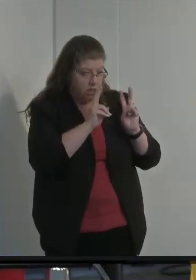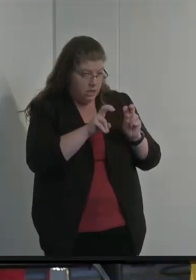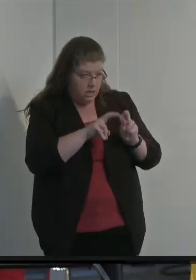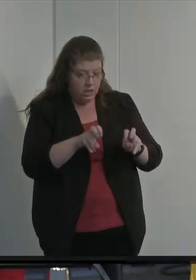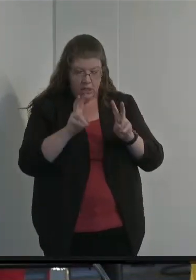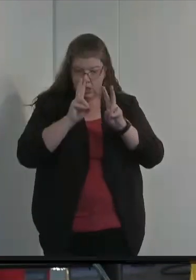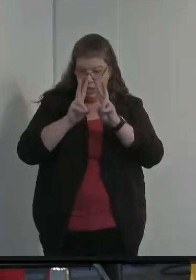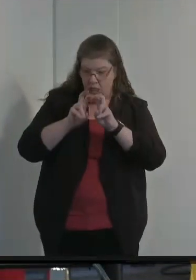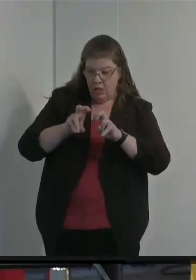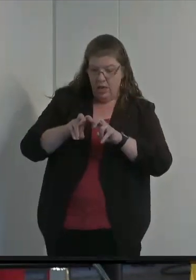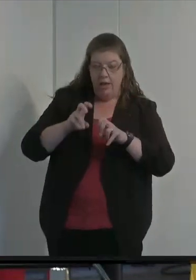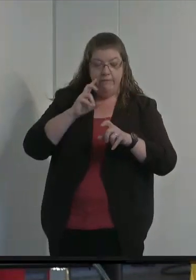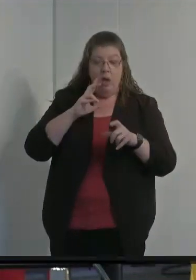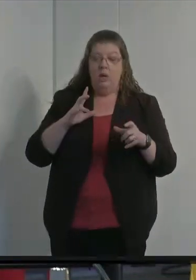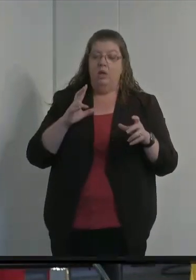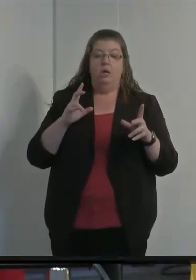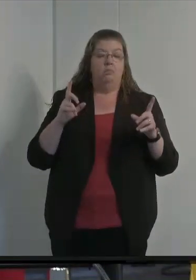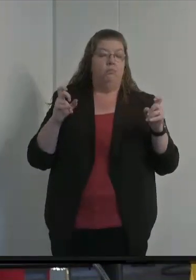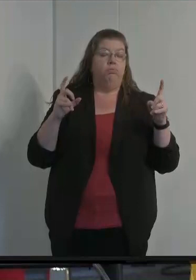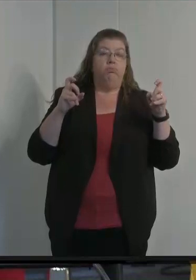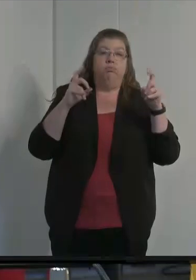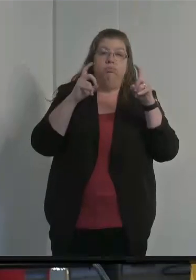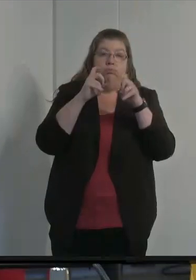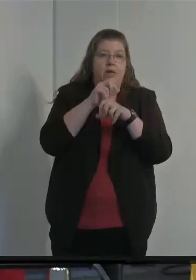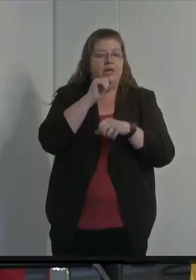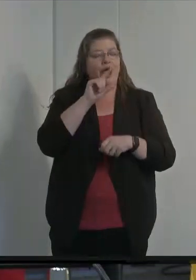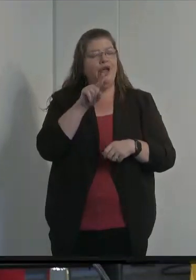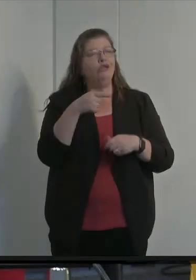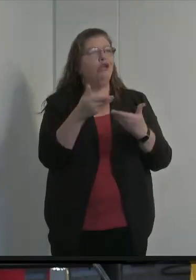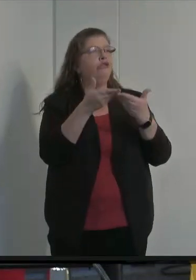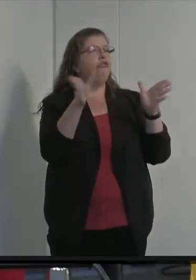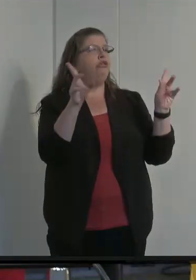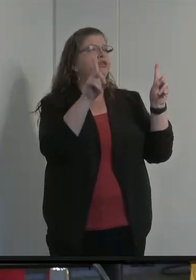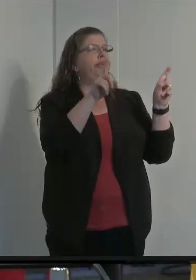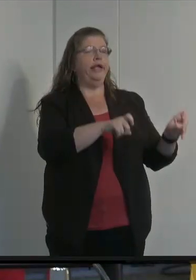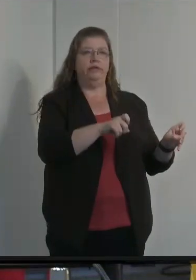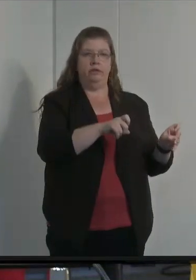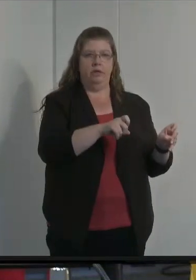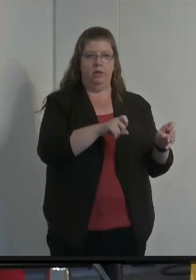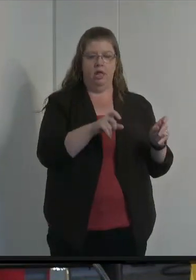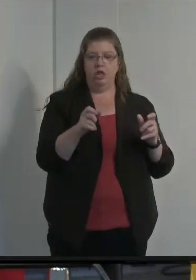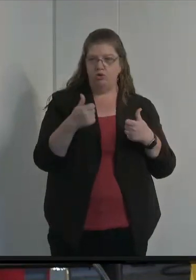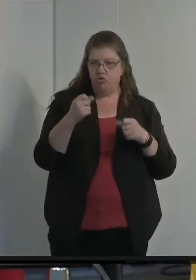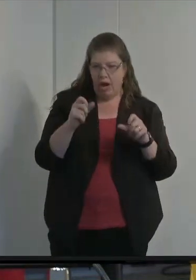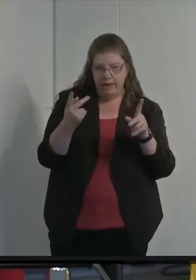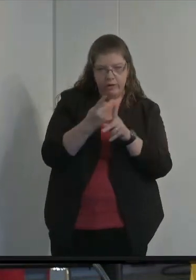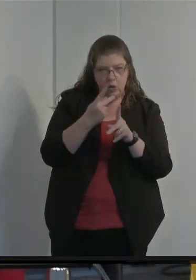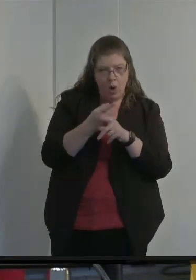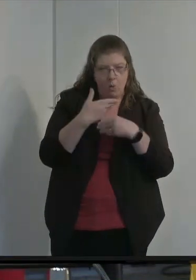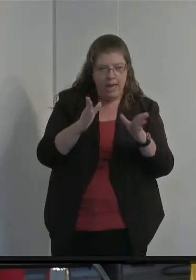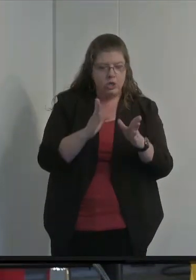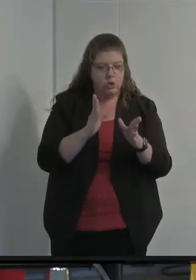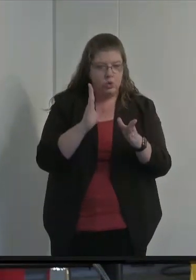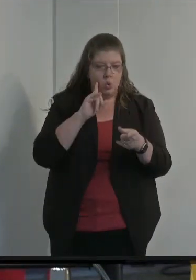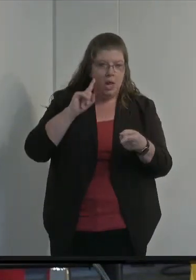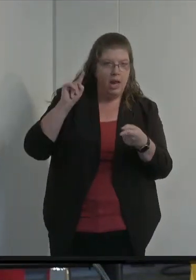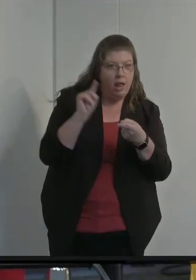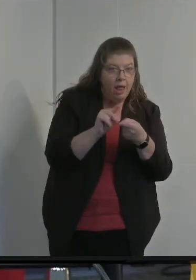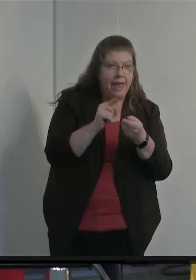very comprehensive. It's not just the serial testing. They're looking at ways to mitigate and stop that infection.